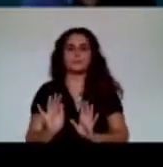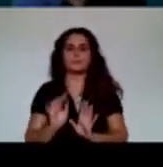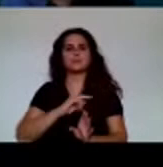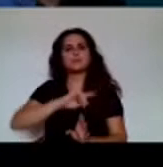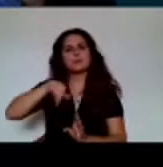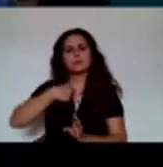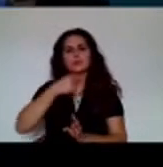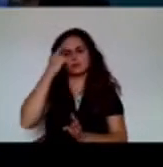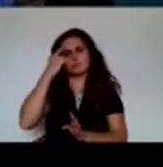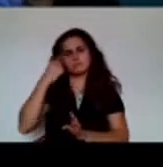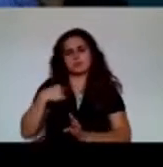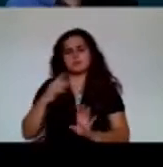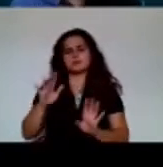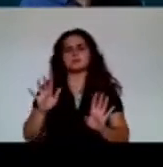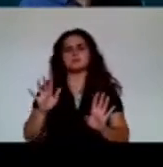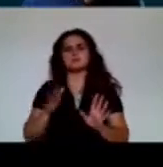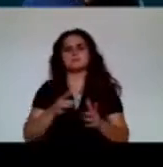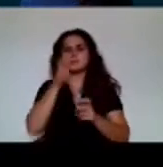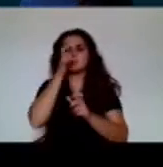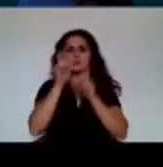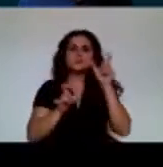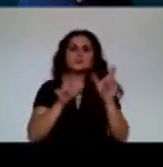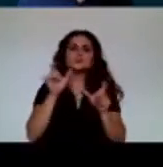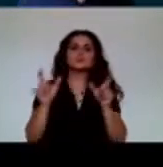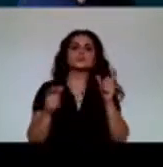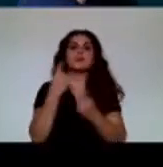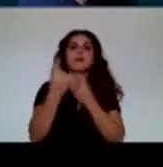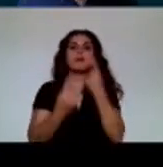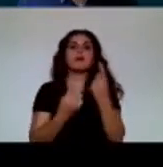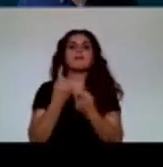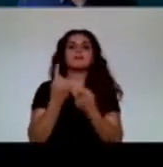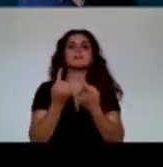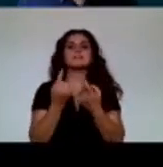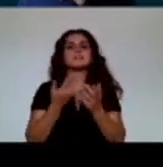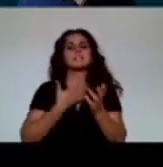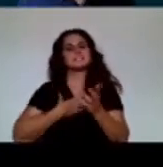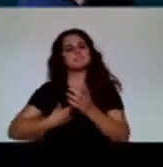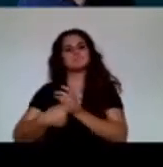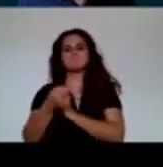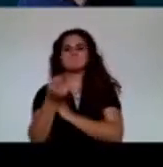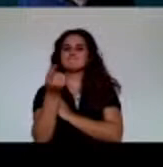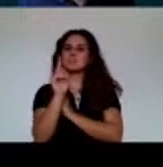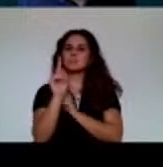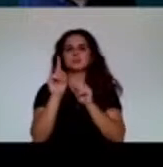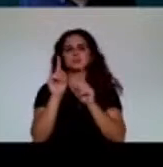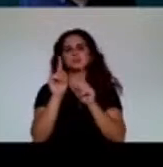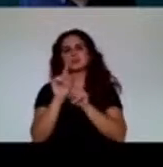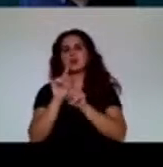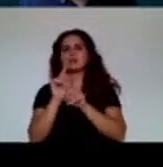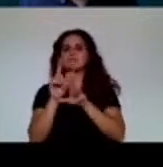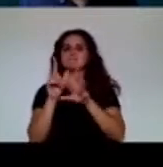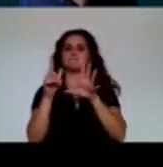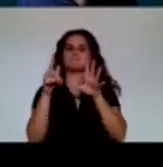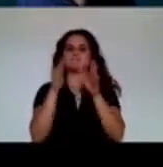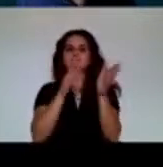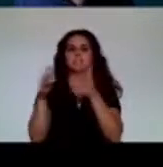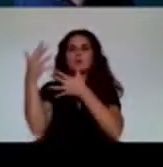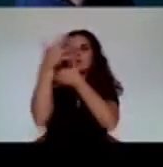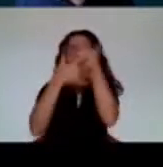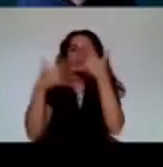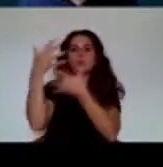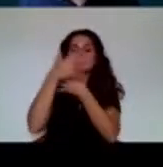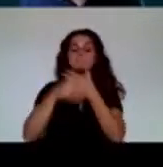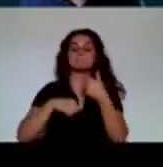that people often do not like conflicting representations. A